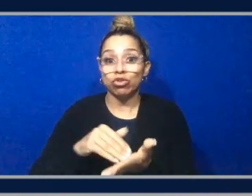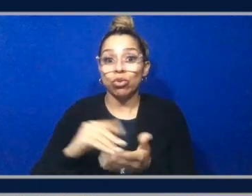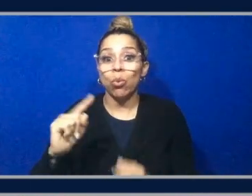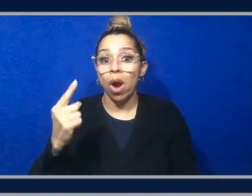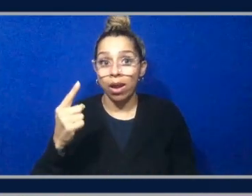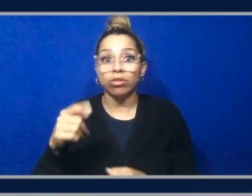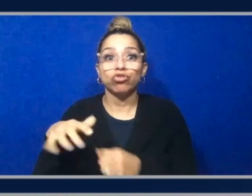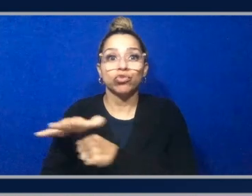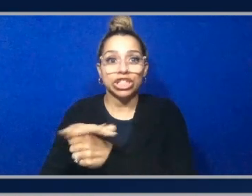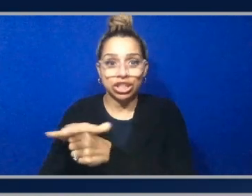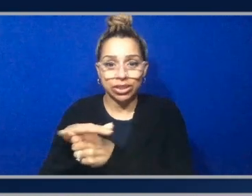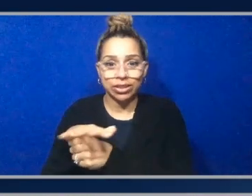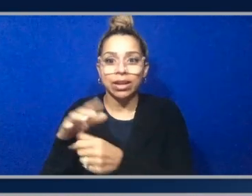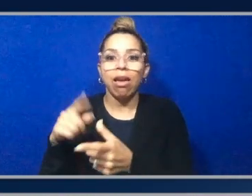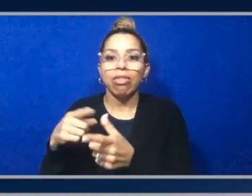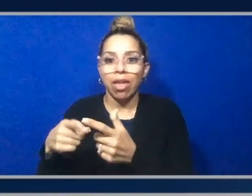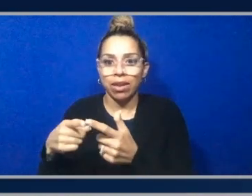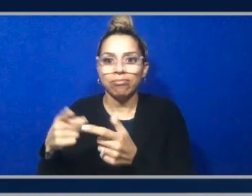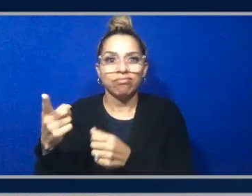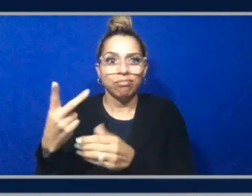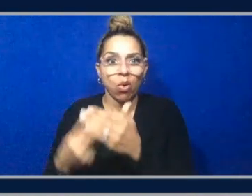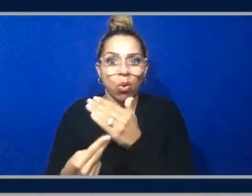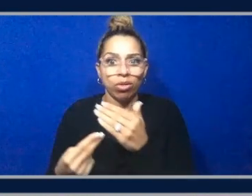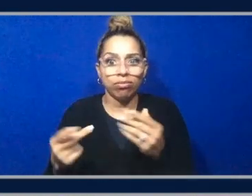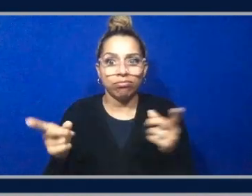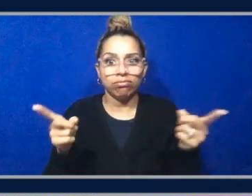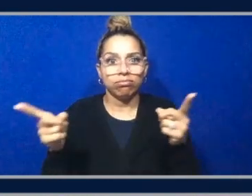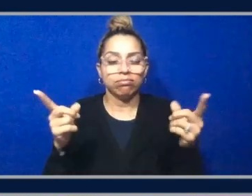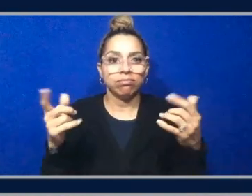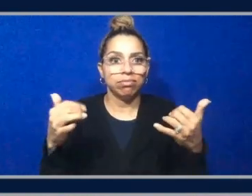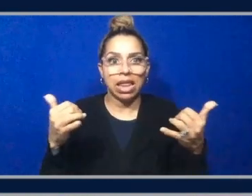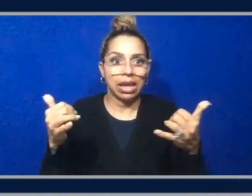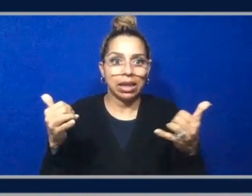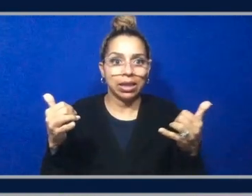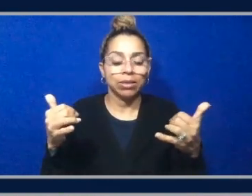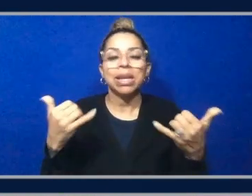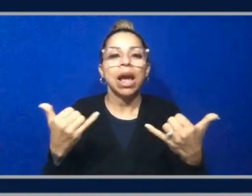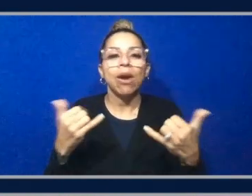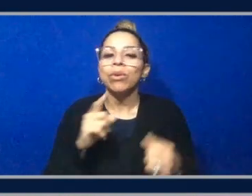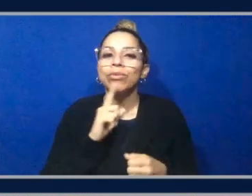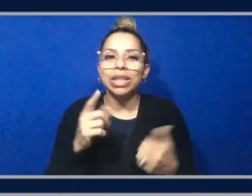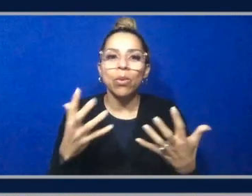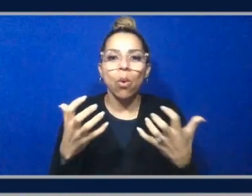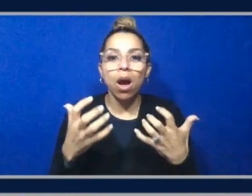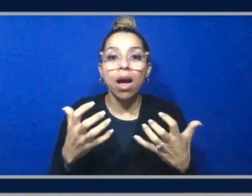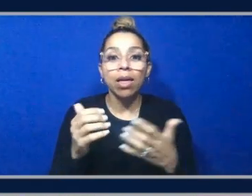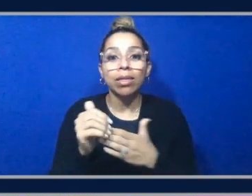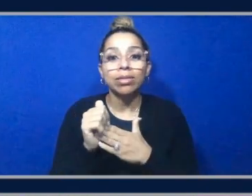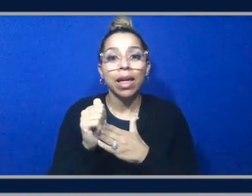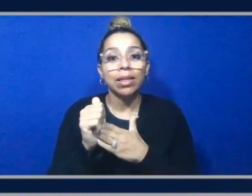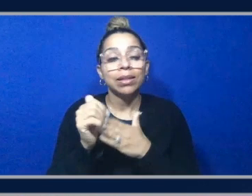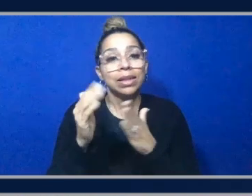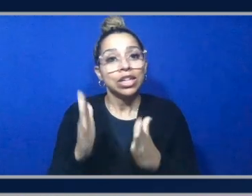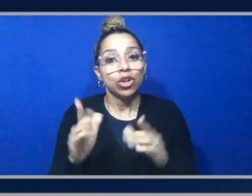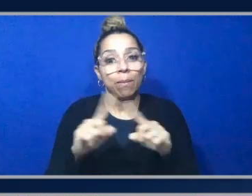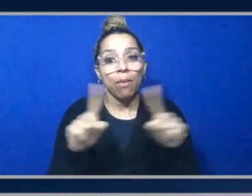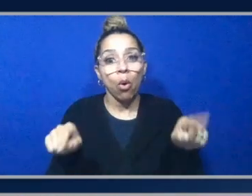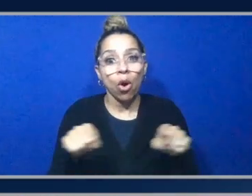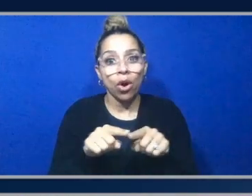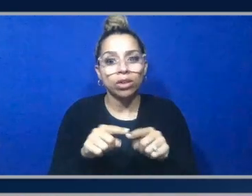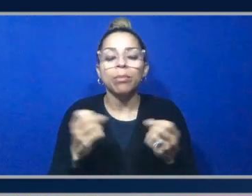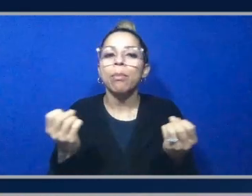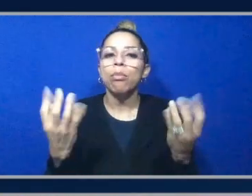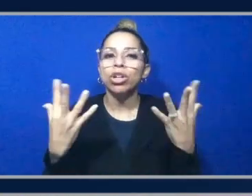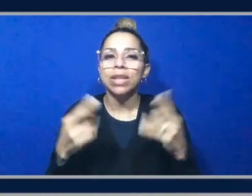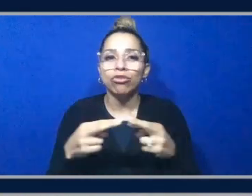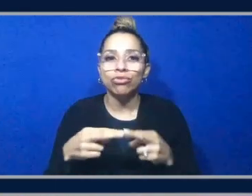both essentially playing. But now we really want that leaderboard to be multi-region. We want the scores to be